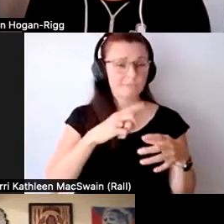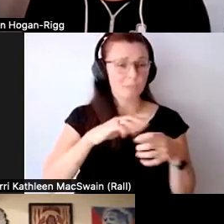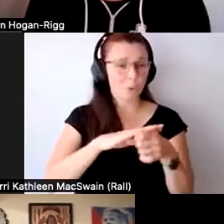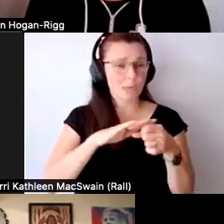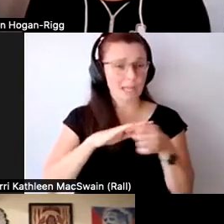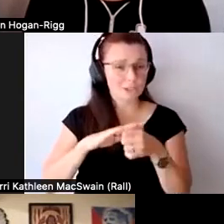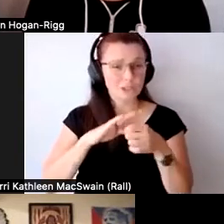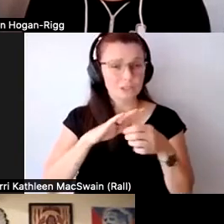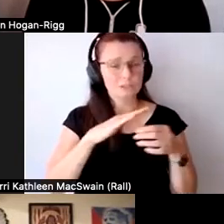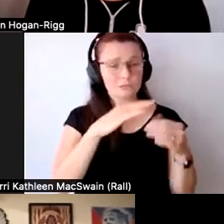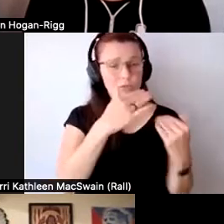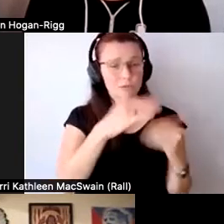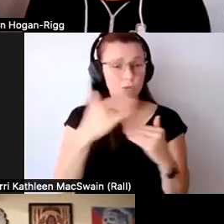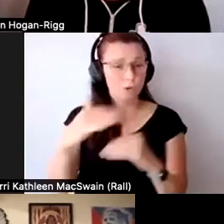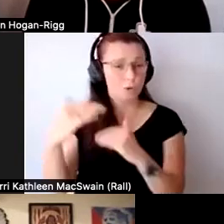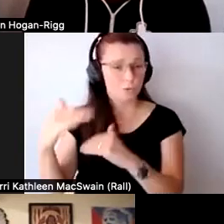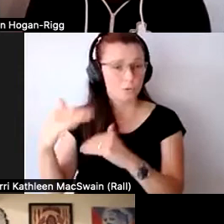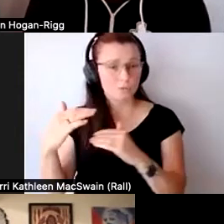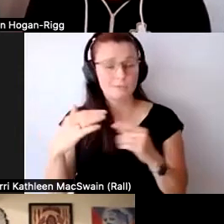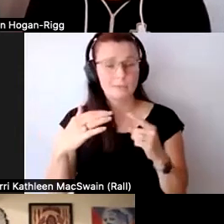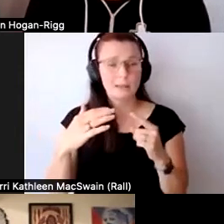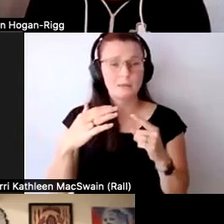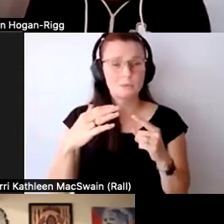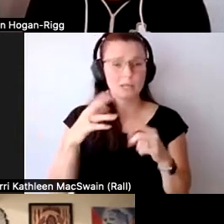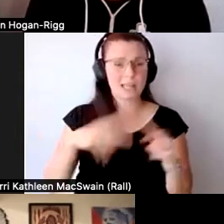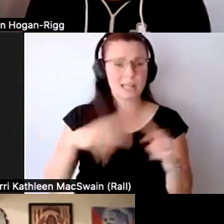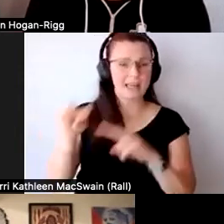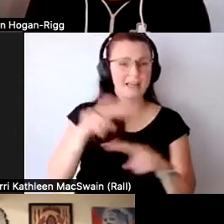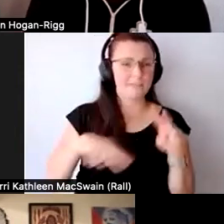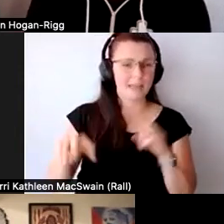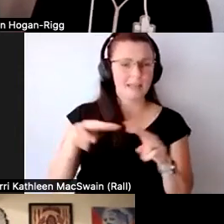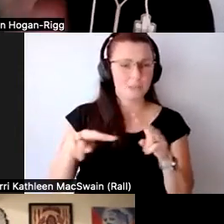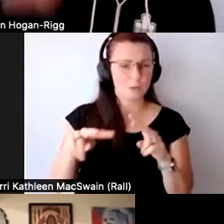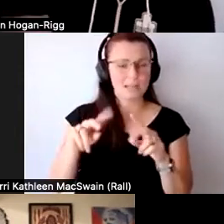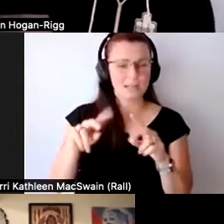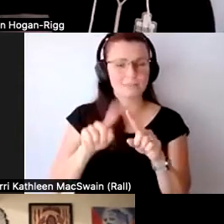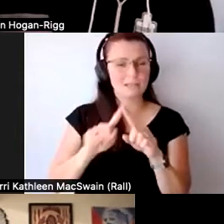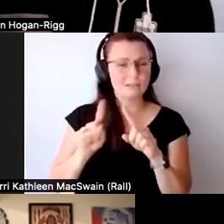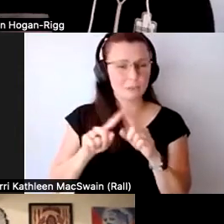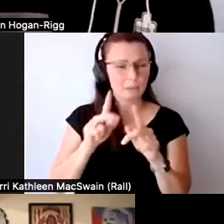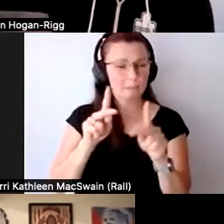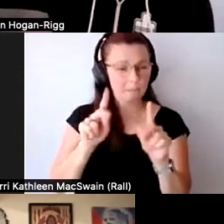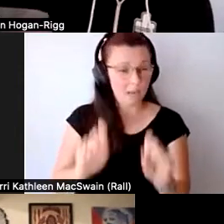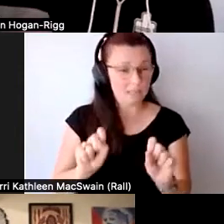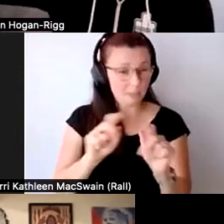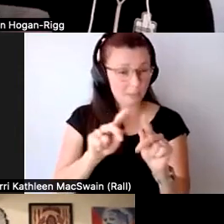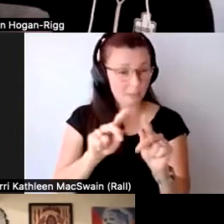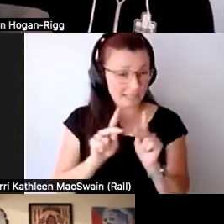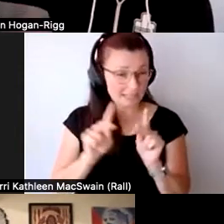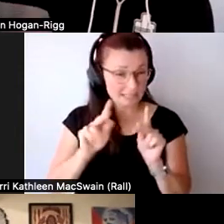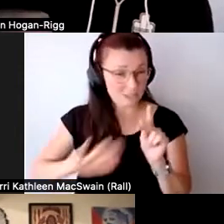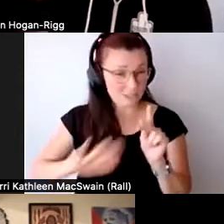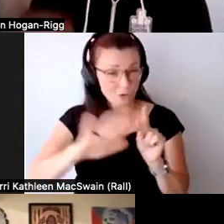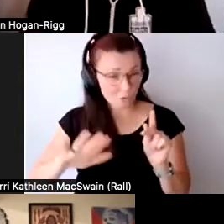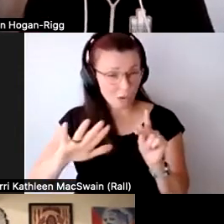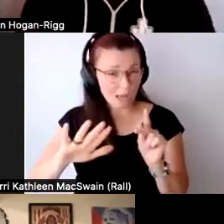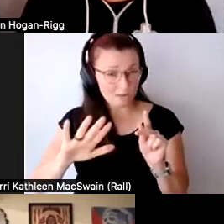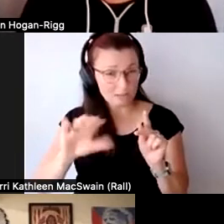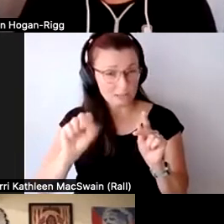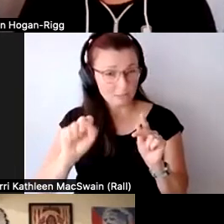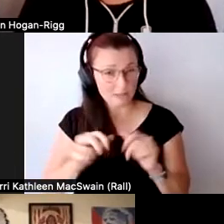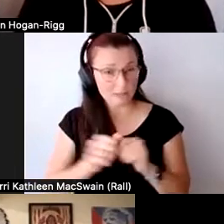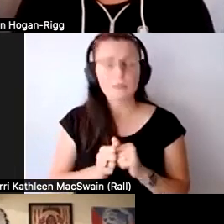city? Sure. And Carrie, if you could pull up the slide that you might have, might be helpful to see as